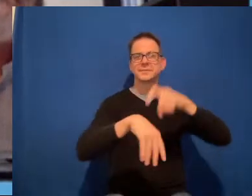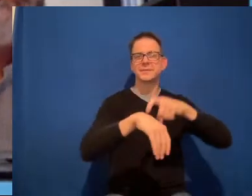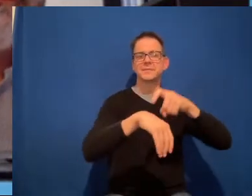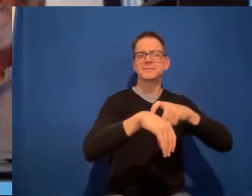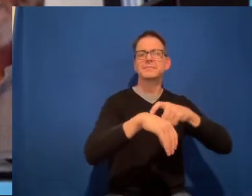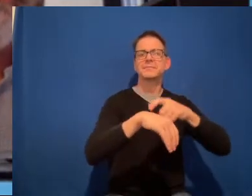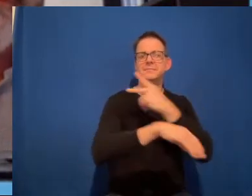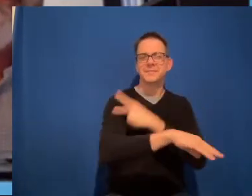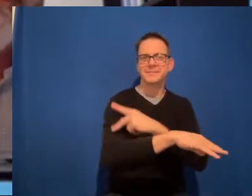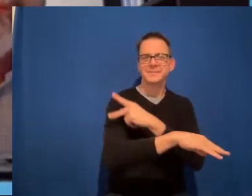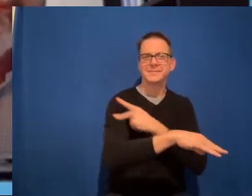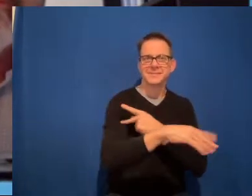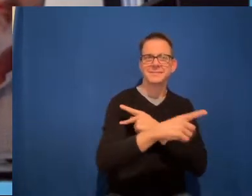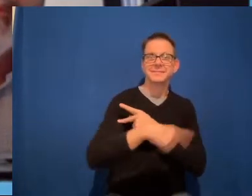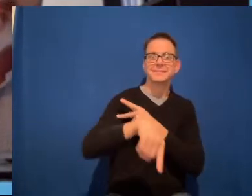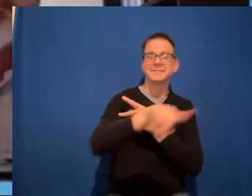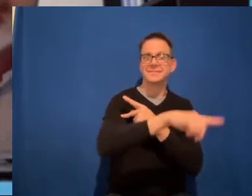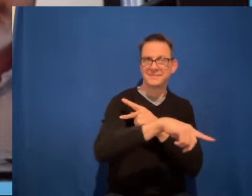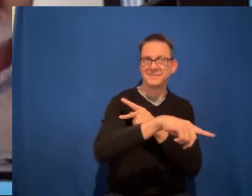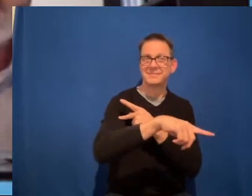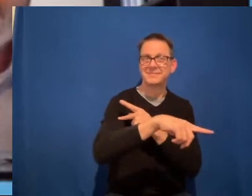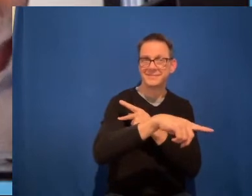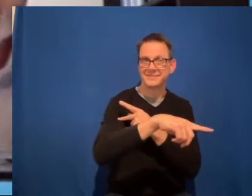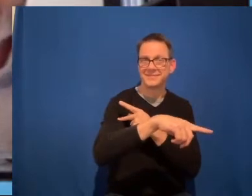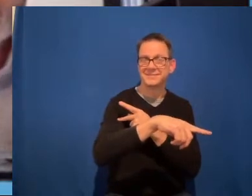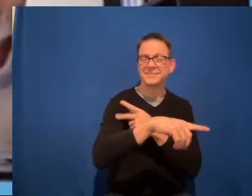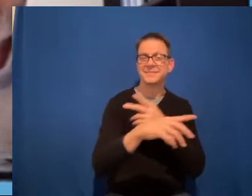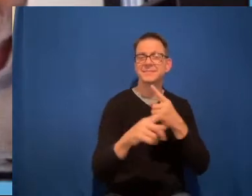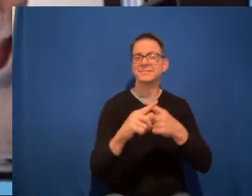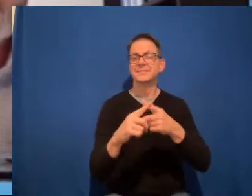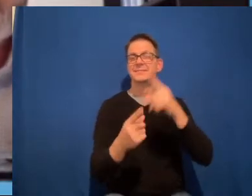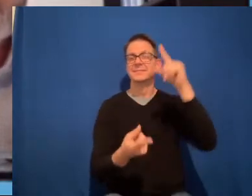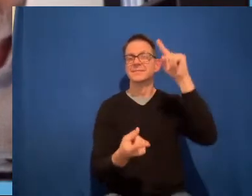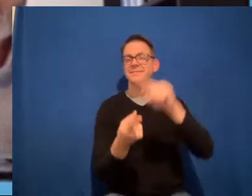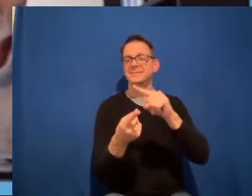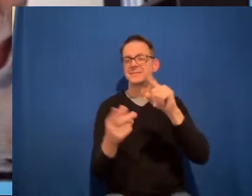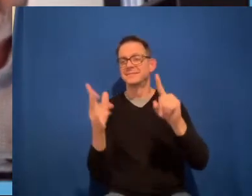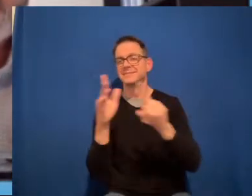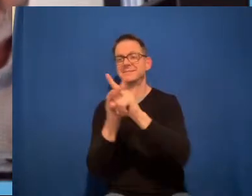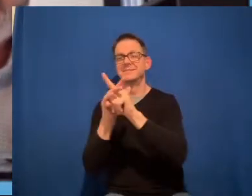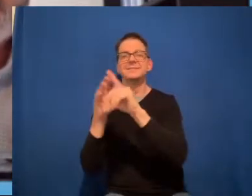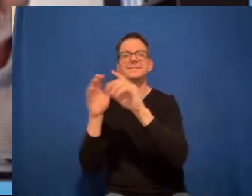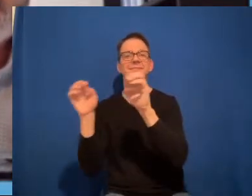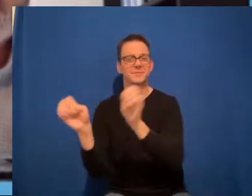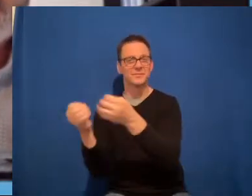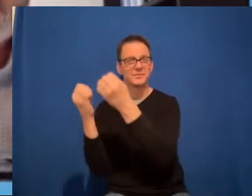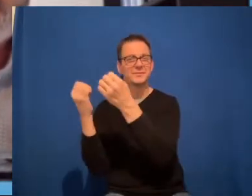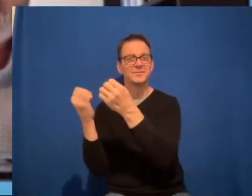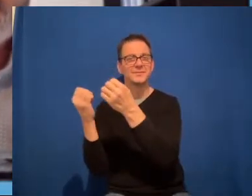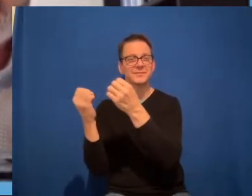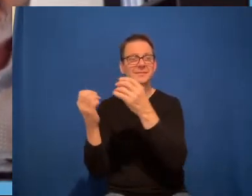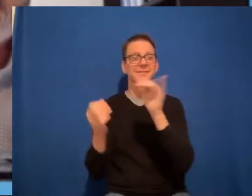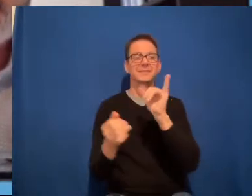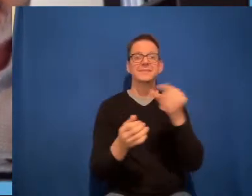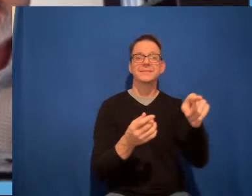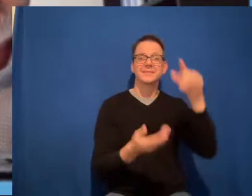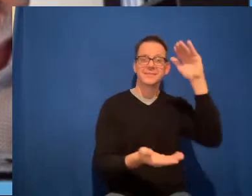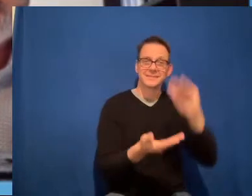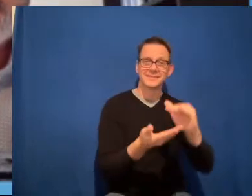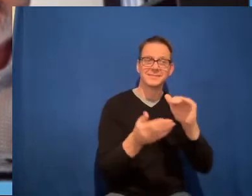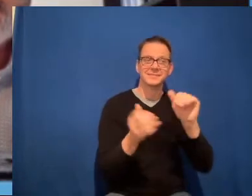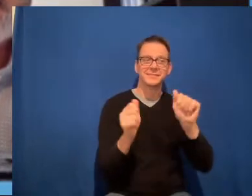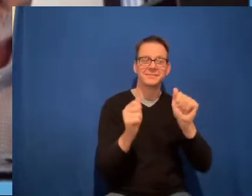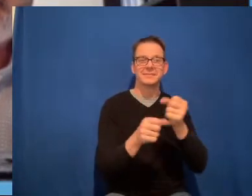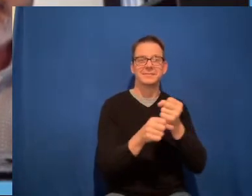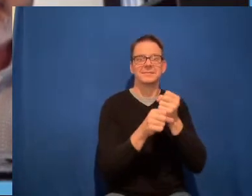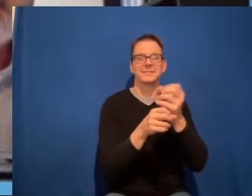get really sick, less likely to show up in the emergency room. And for every dollar they spend on a family doctor who spends more time with